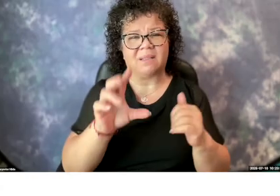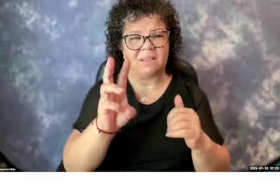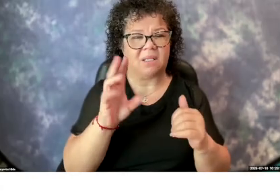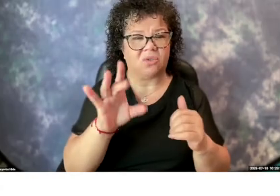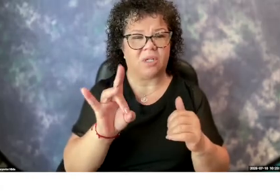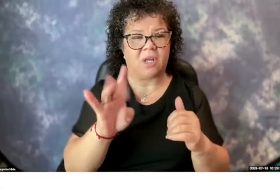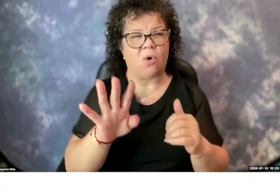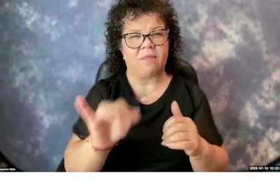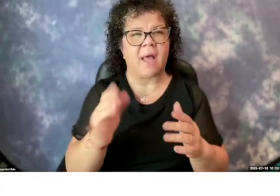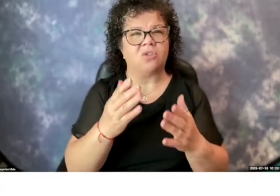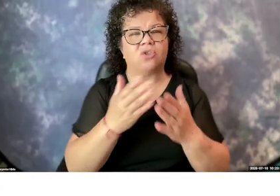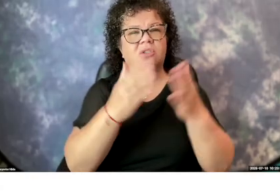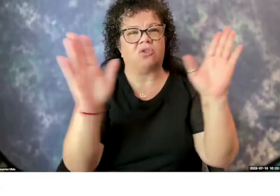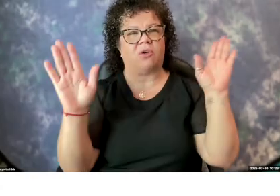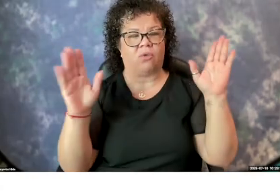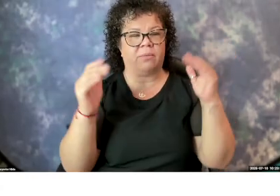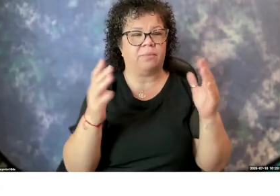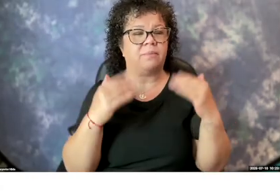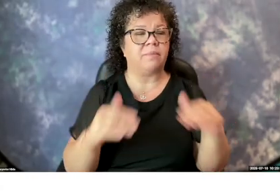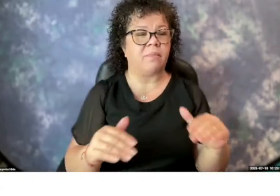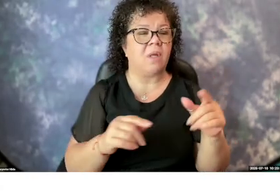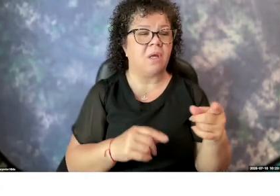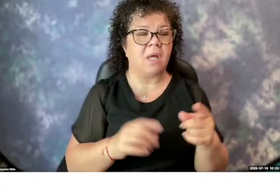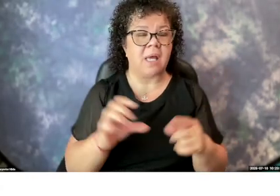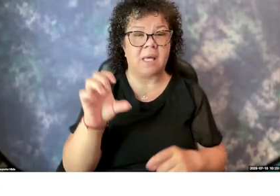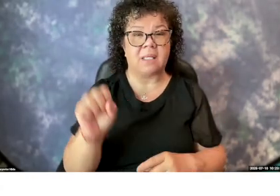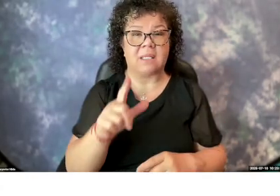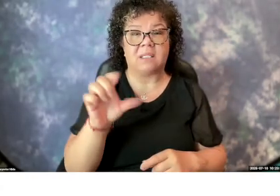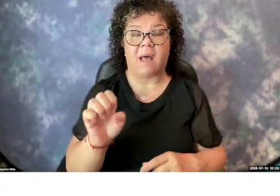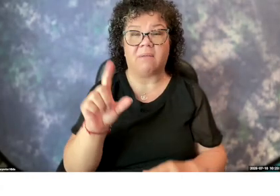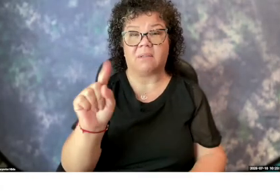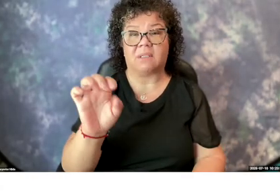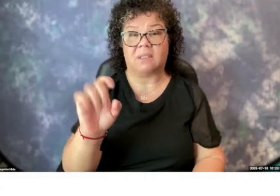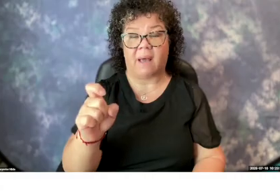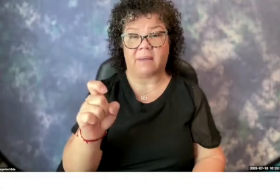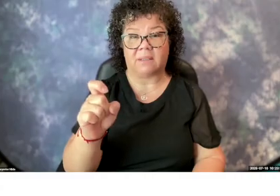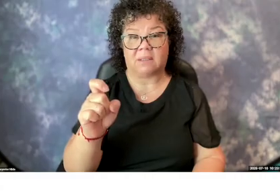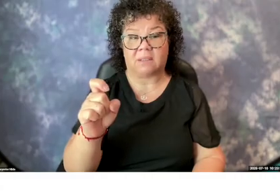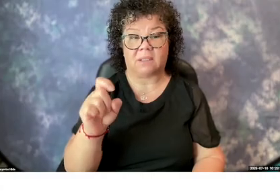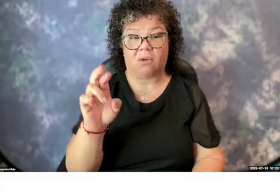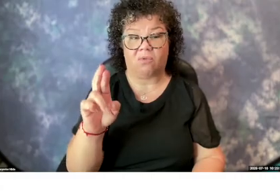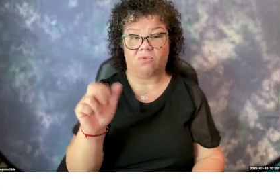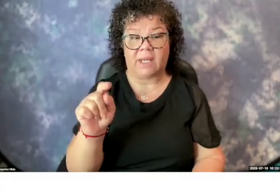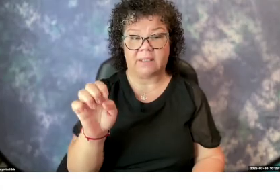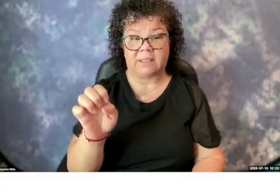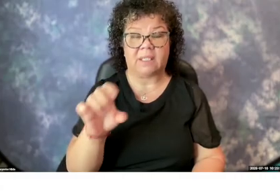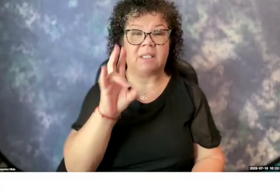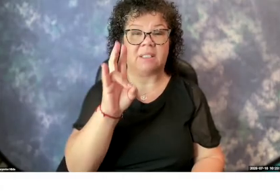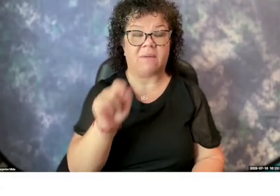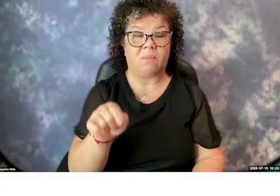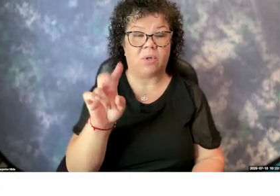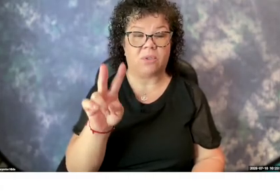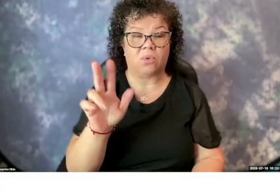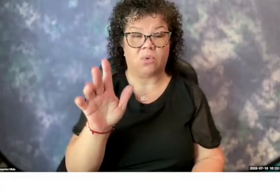a 7.25% sales tax rate. That's the California average without any local or